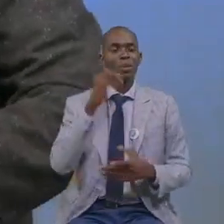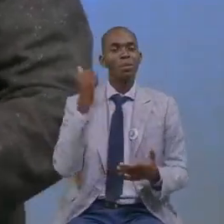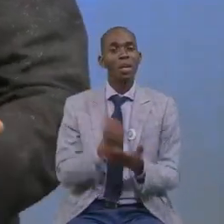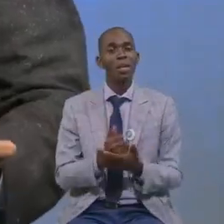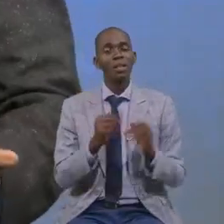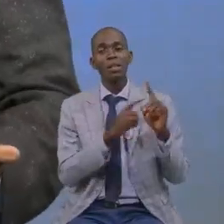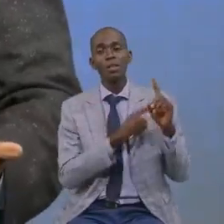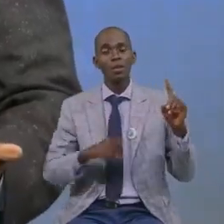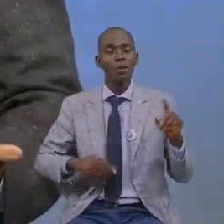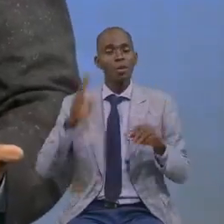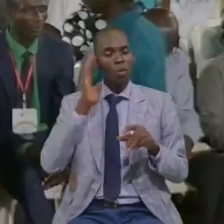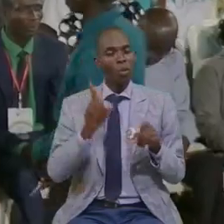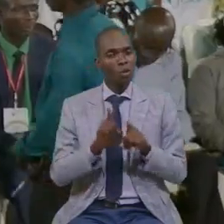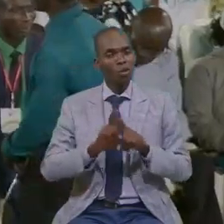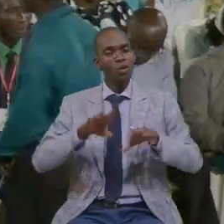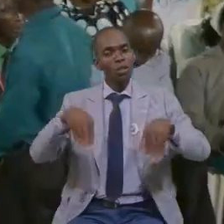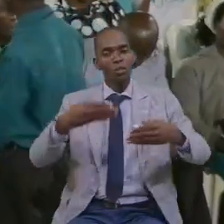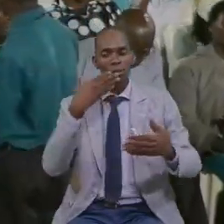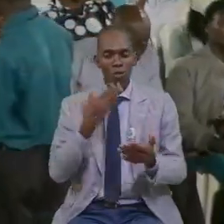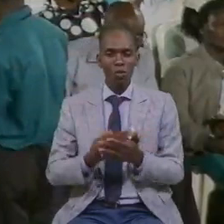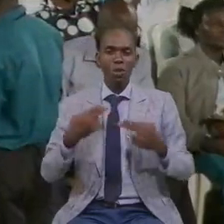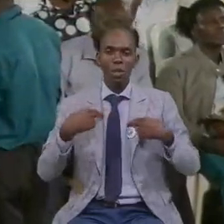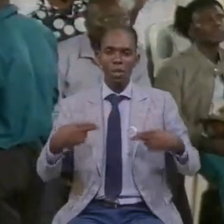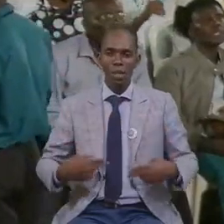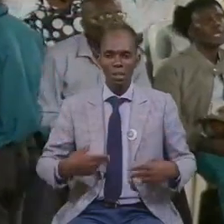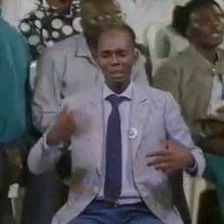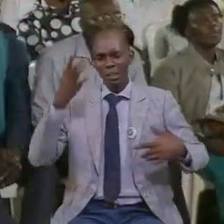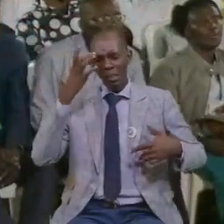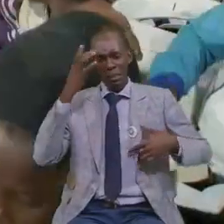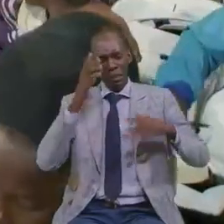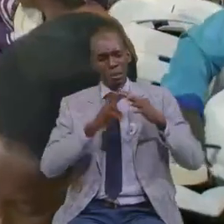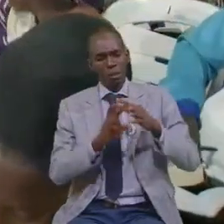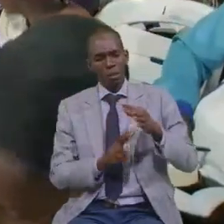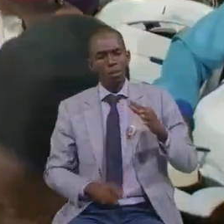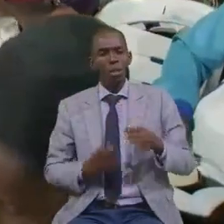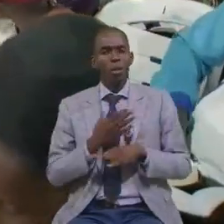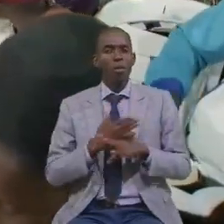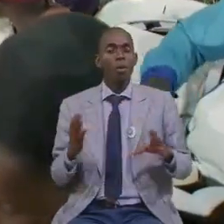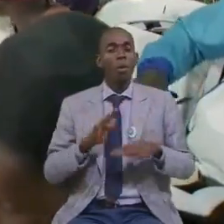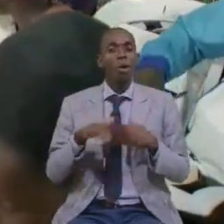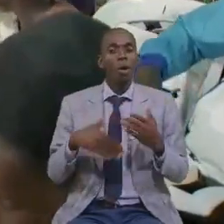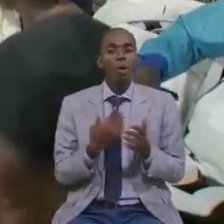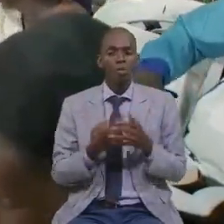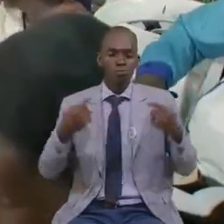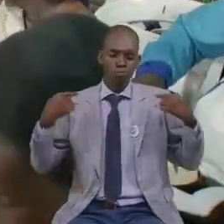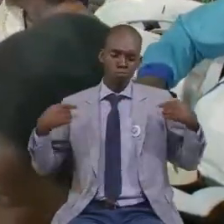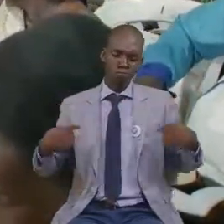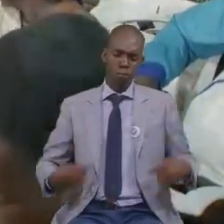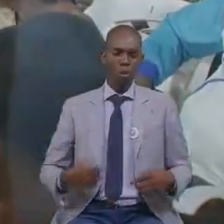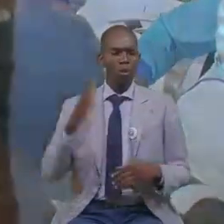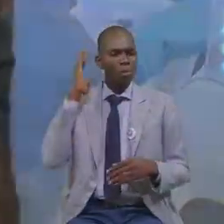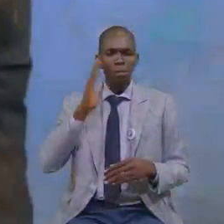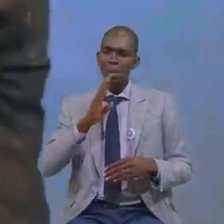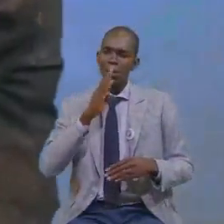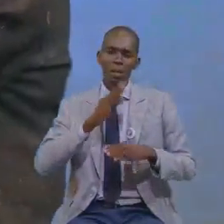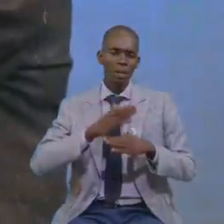also restore your health. Sickness will vanish away. All the pains will be totally gone